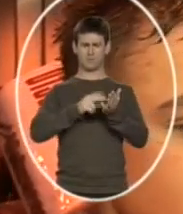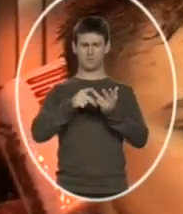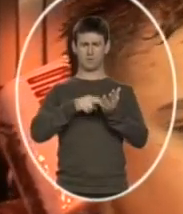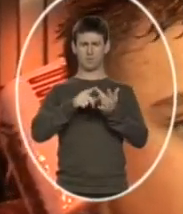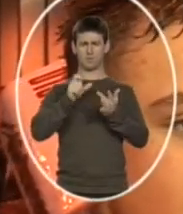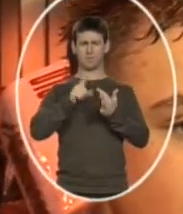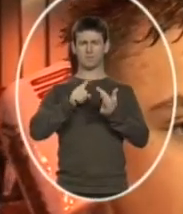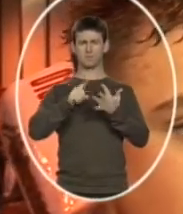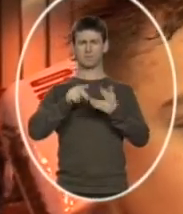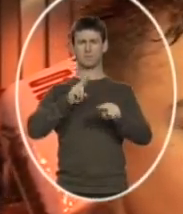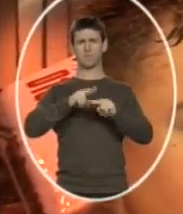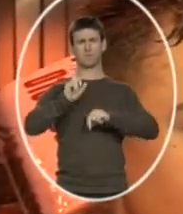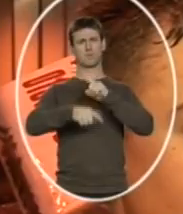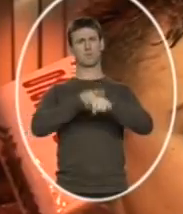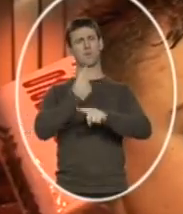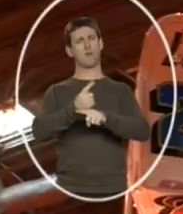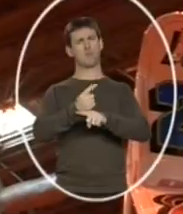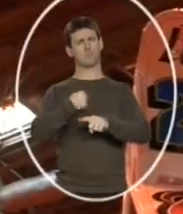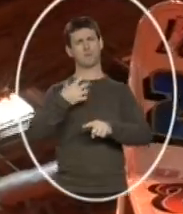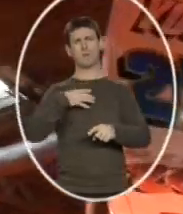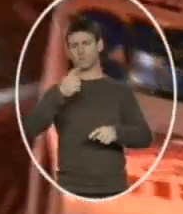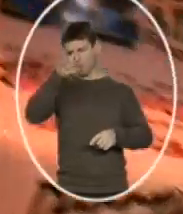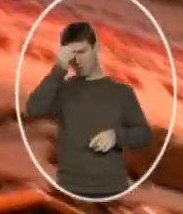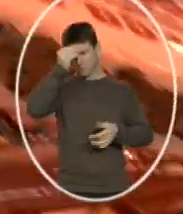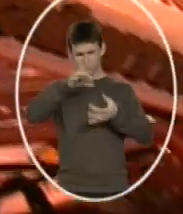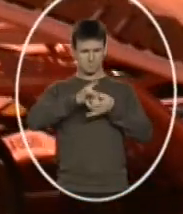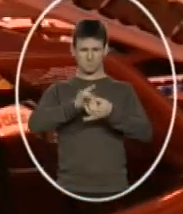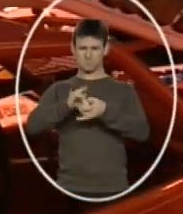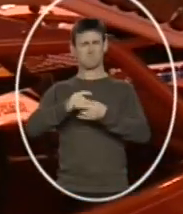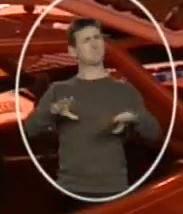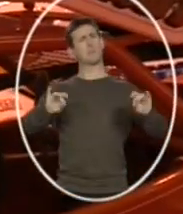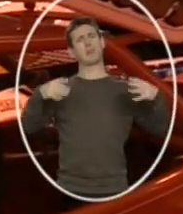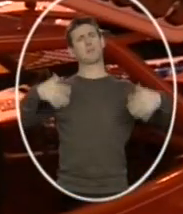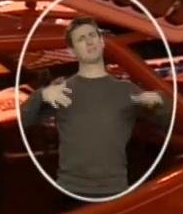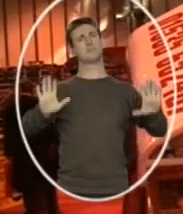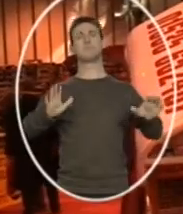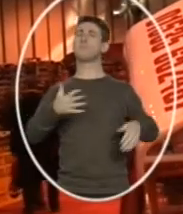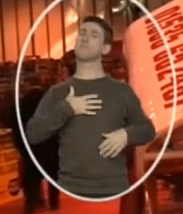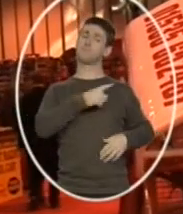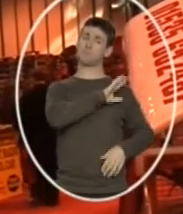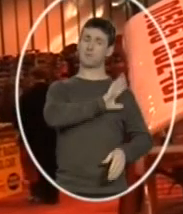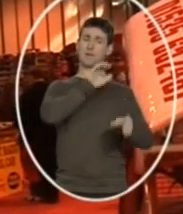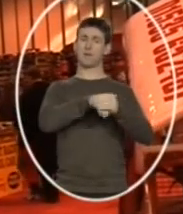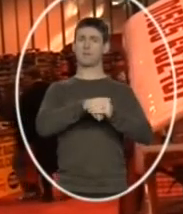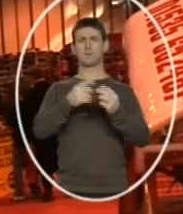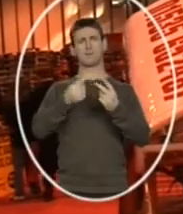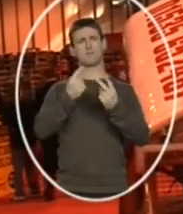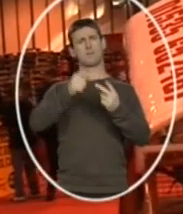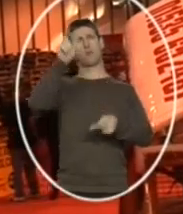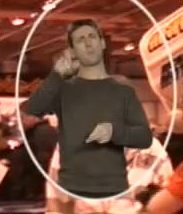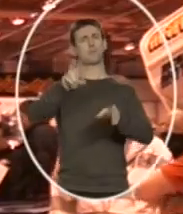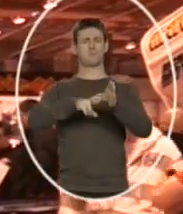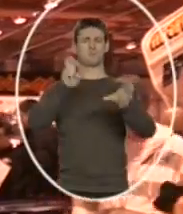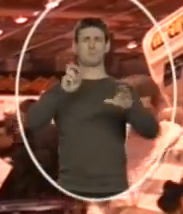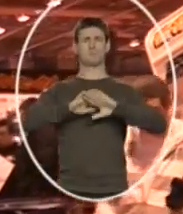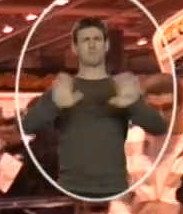that. Hopefully reach a better grade than white. As one Wainman moves up, another one hangs up his crash helmet.